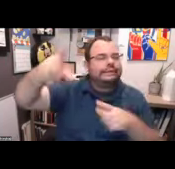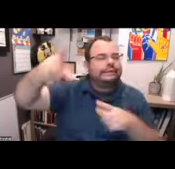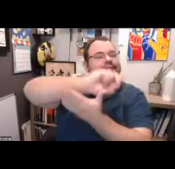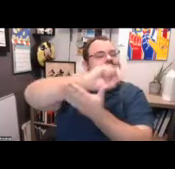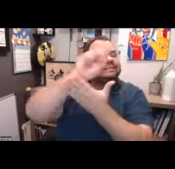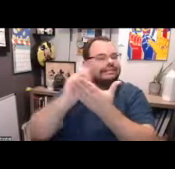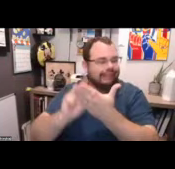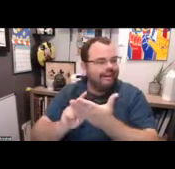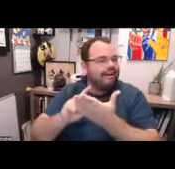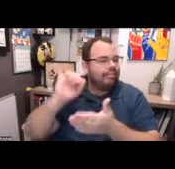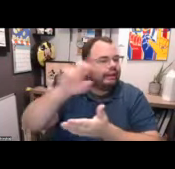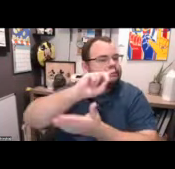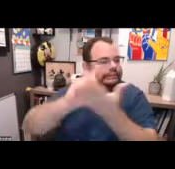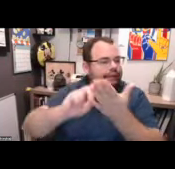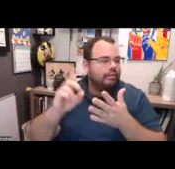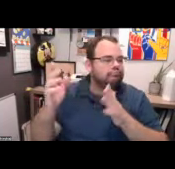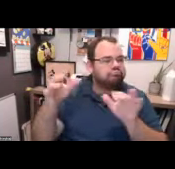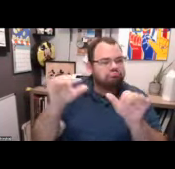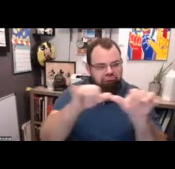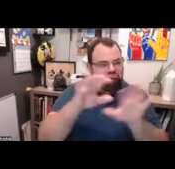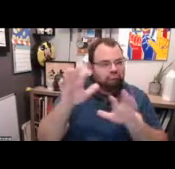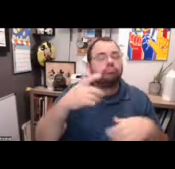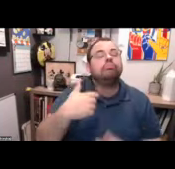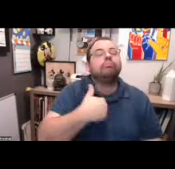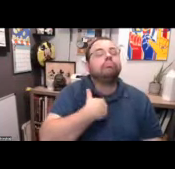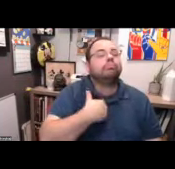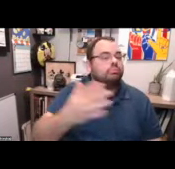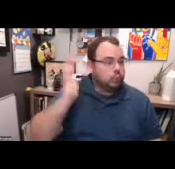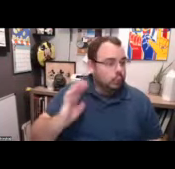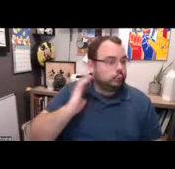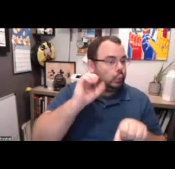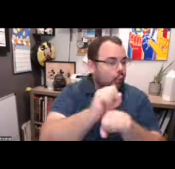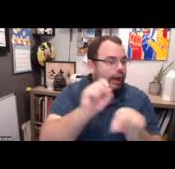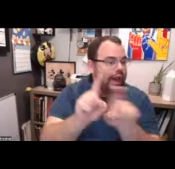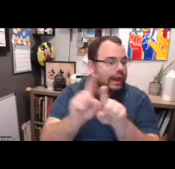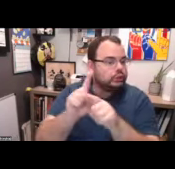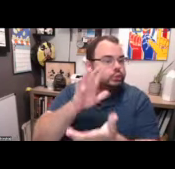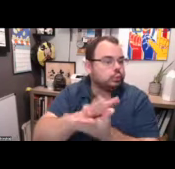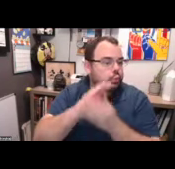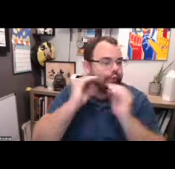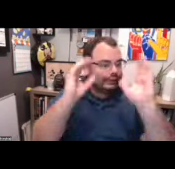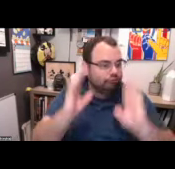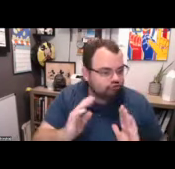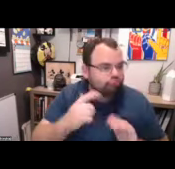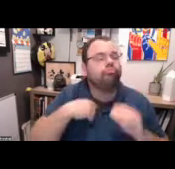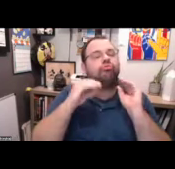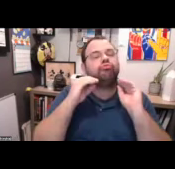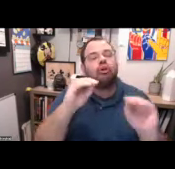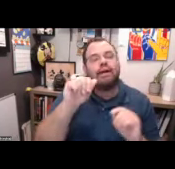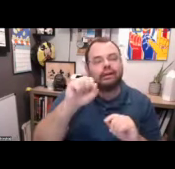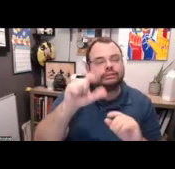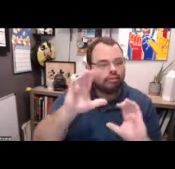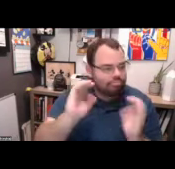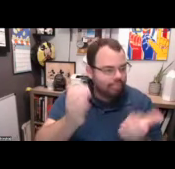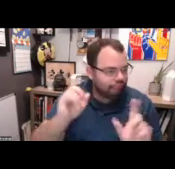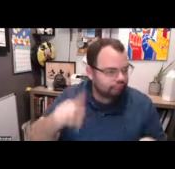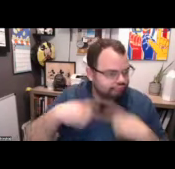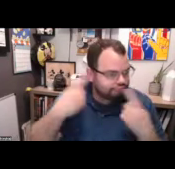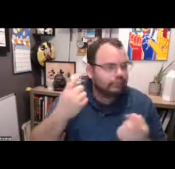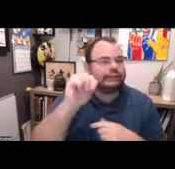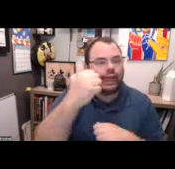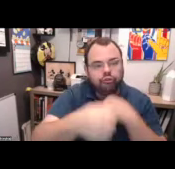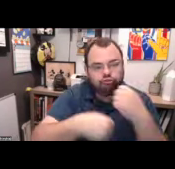sprinklers and things like that. So he designed them. He's an engineer and he designed the sprinklers. So also I went to